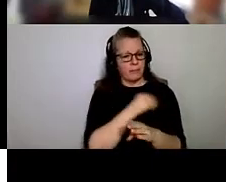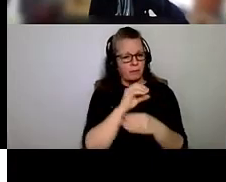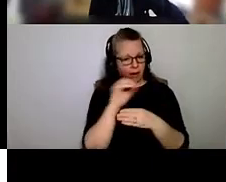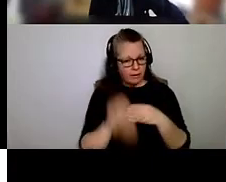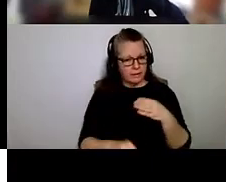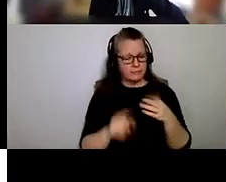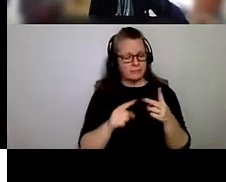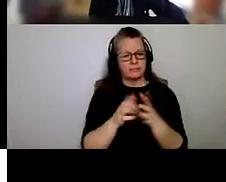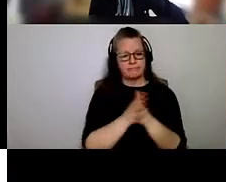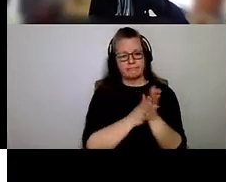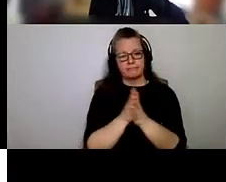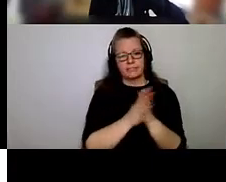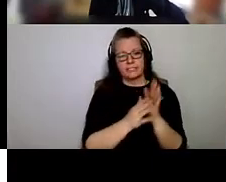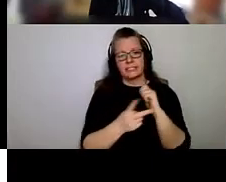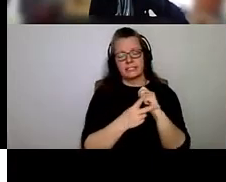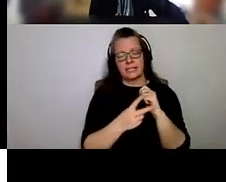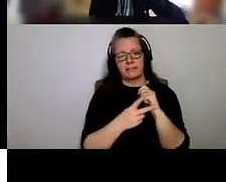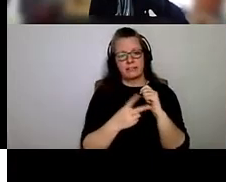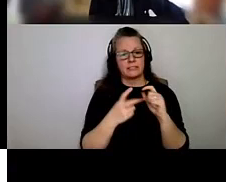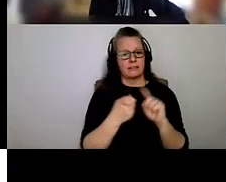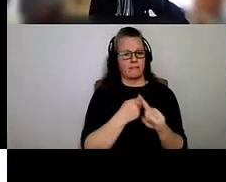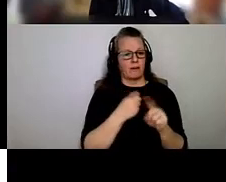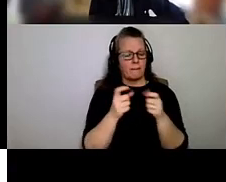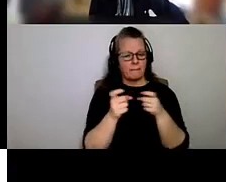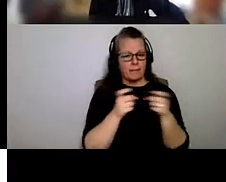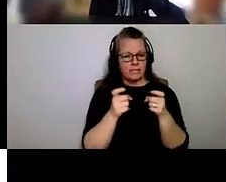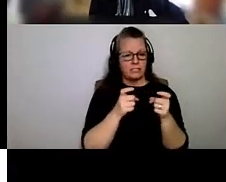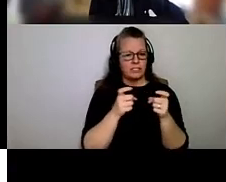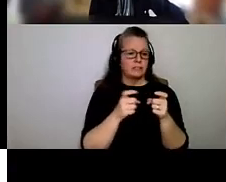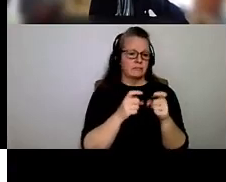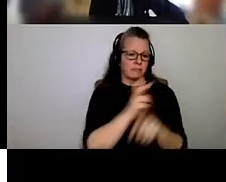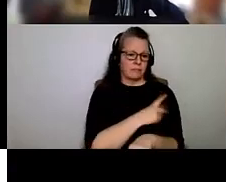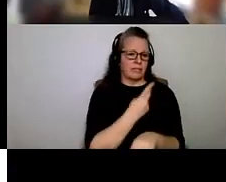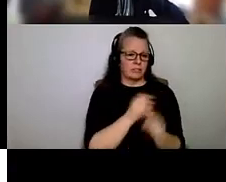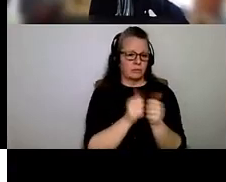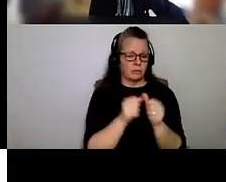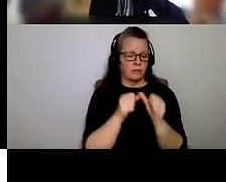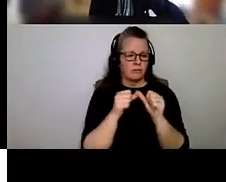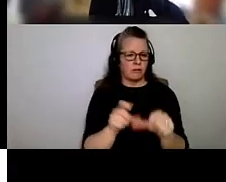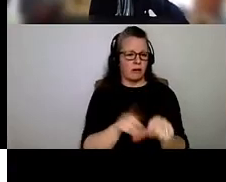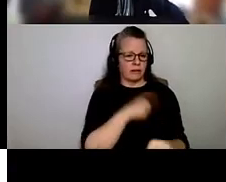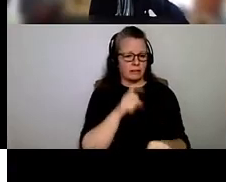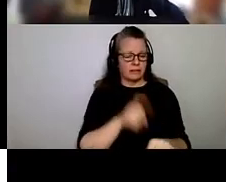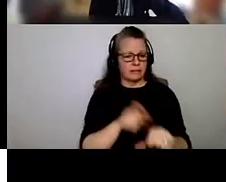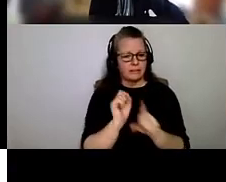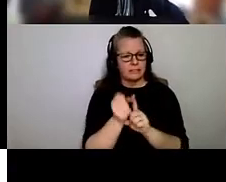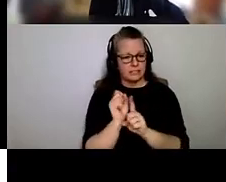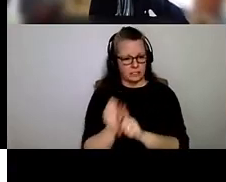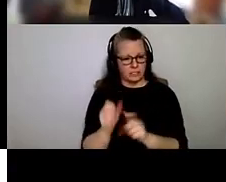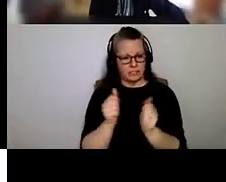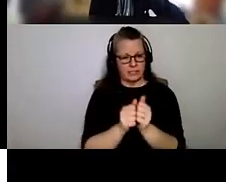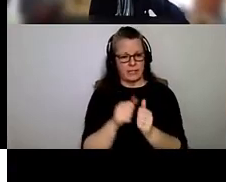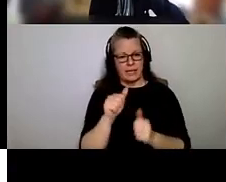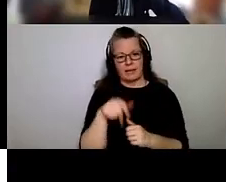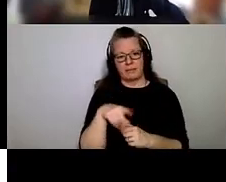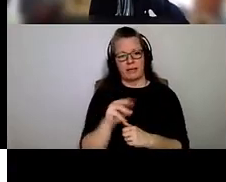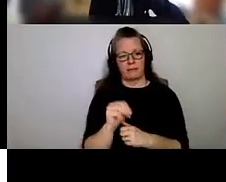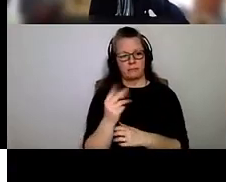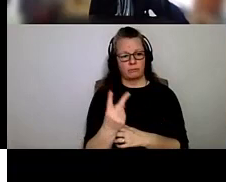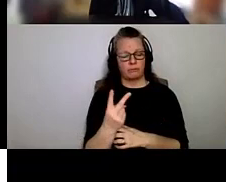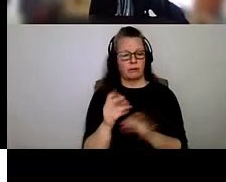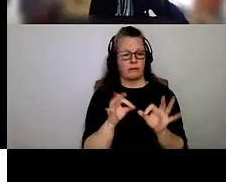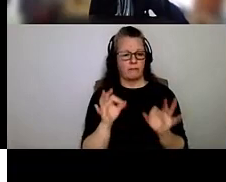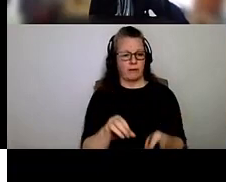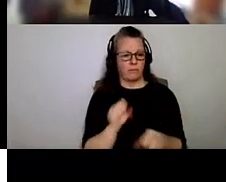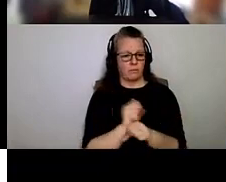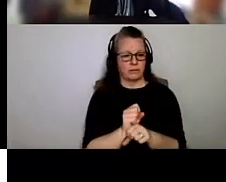further shared savings for managing patients with chronic conditions within the APM2 framework. We currently cover 21% of